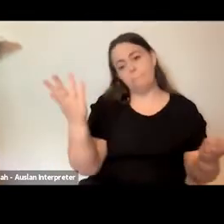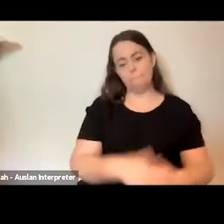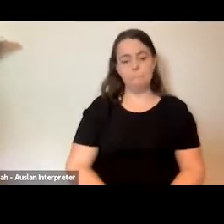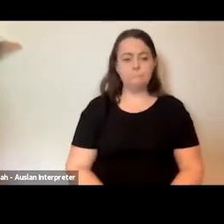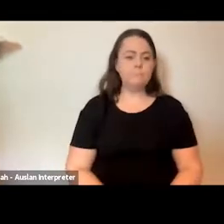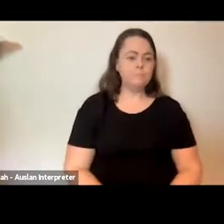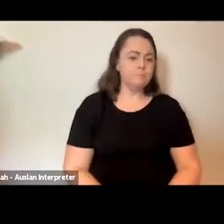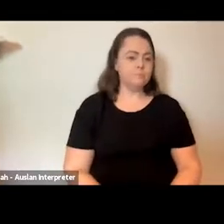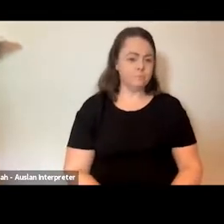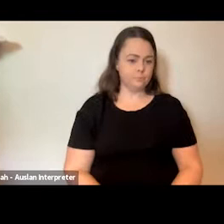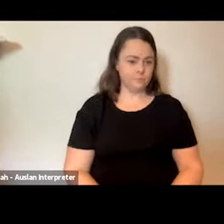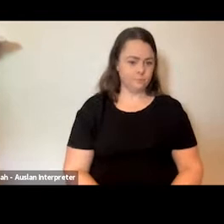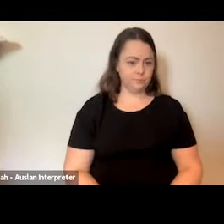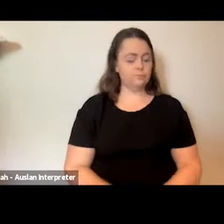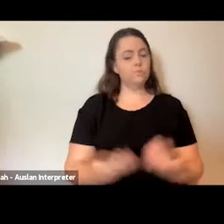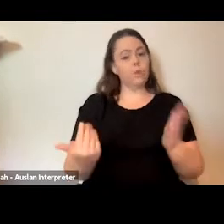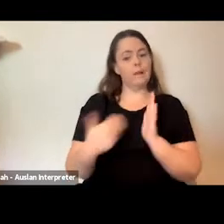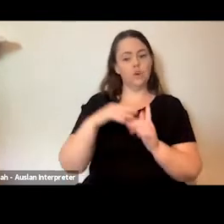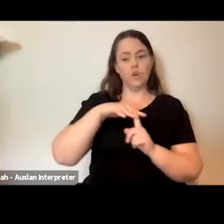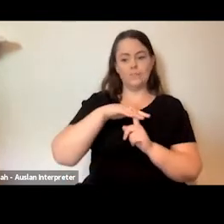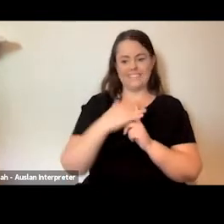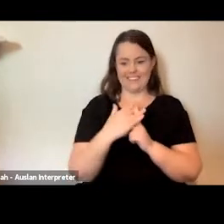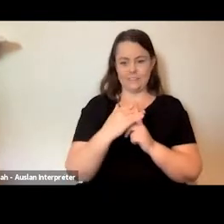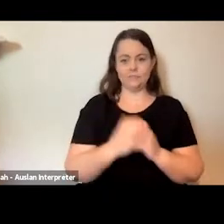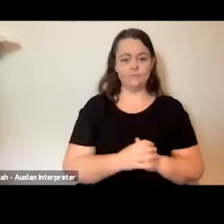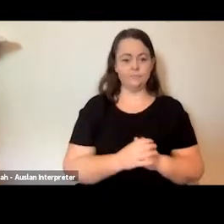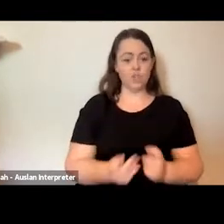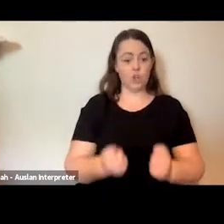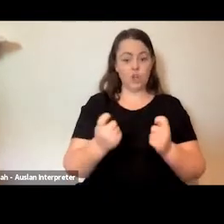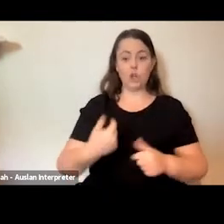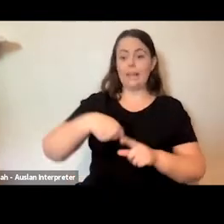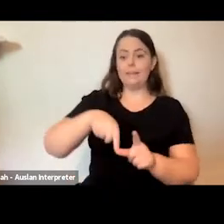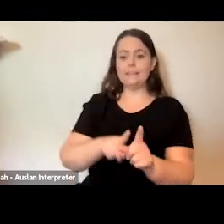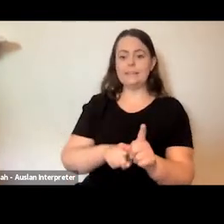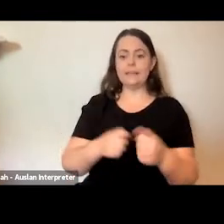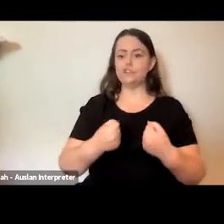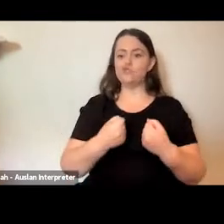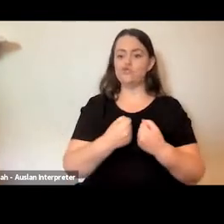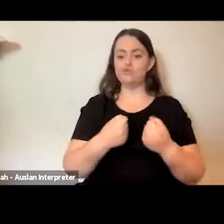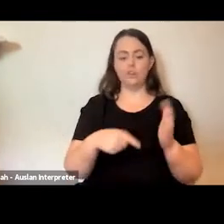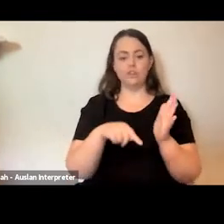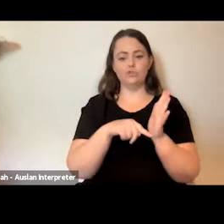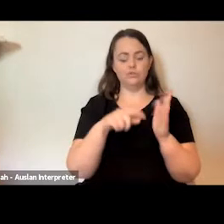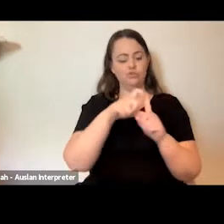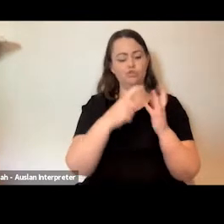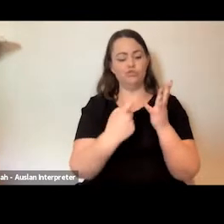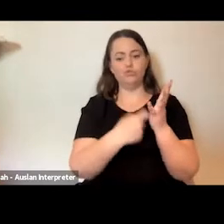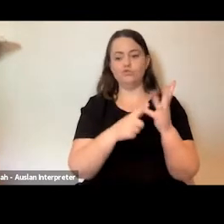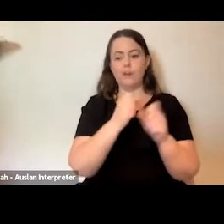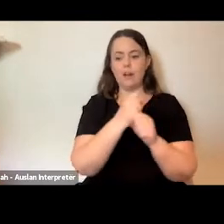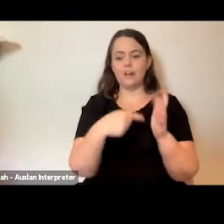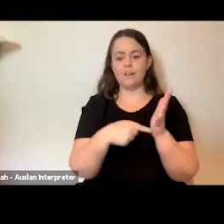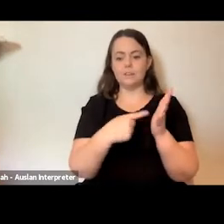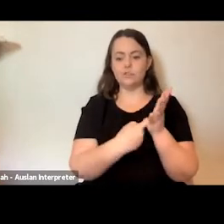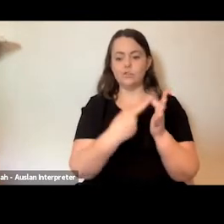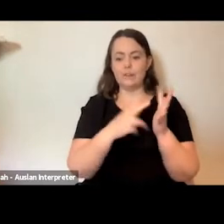And so to put this in a bit of context, so earlier this year, the Drug Trends team released a paper which looked at trends in cocaine use,